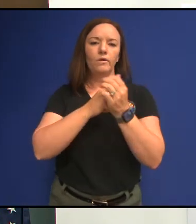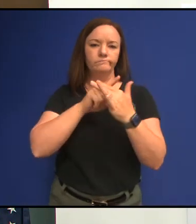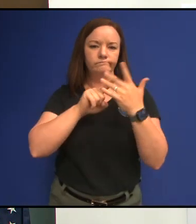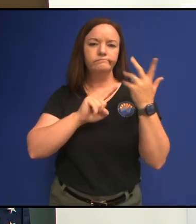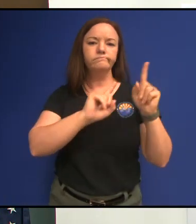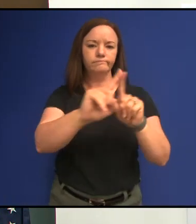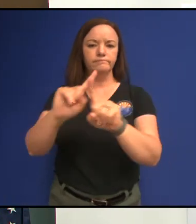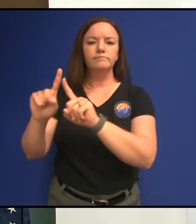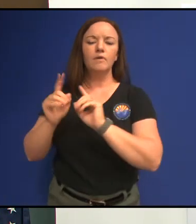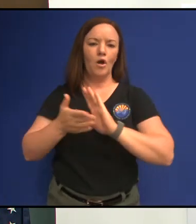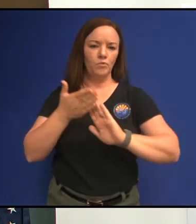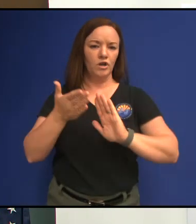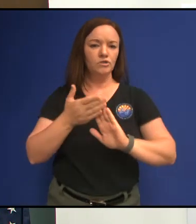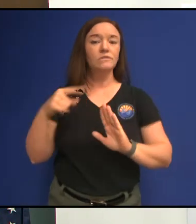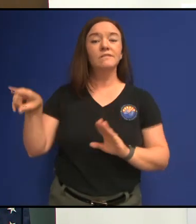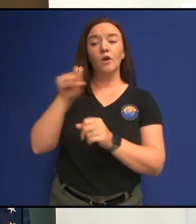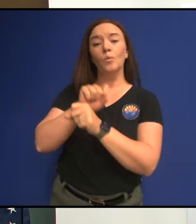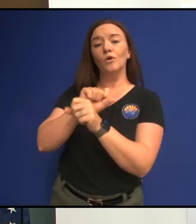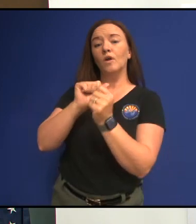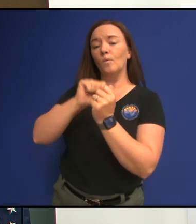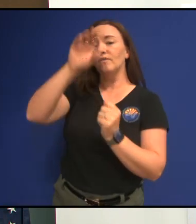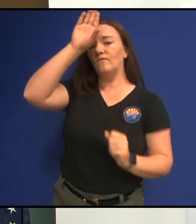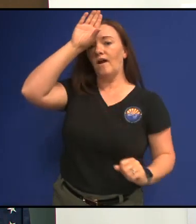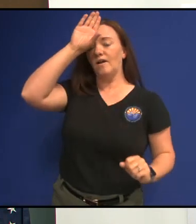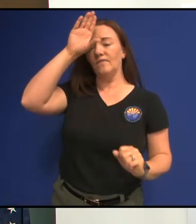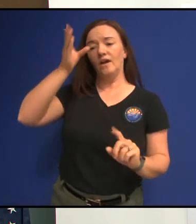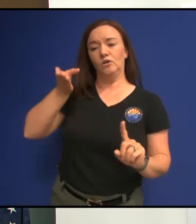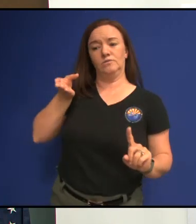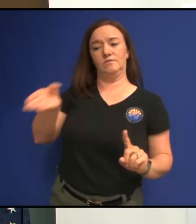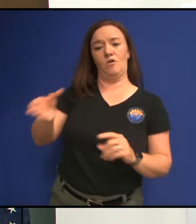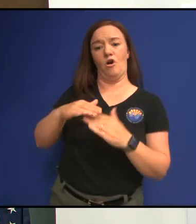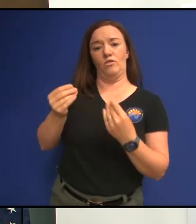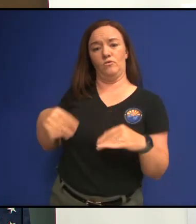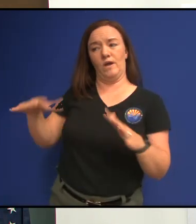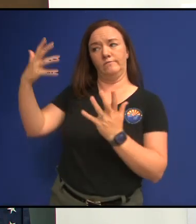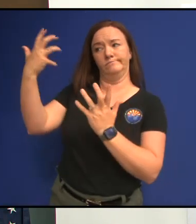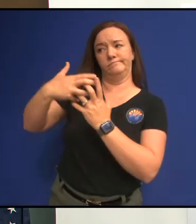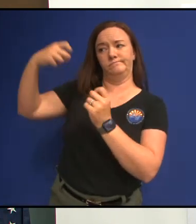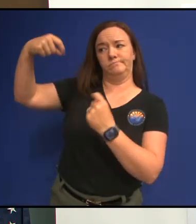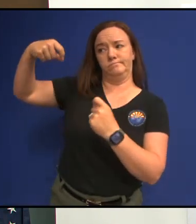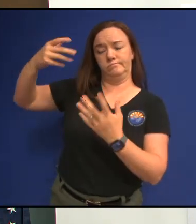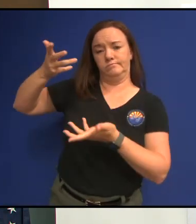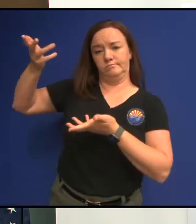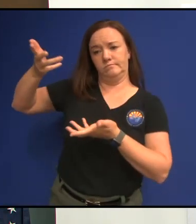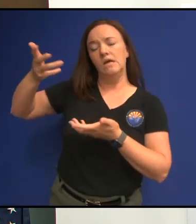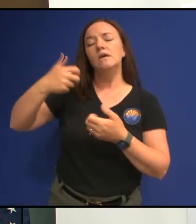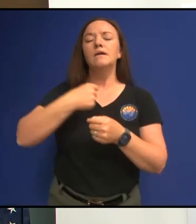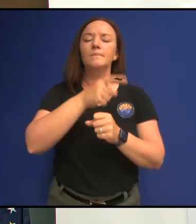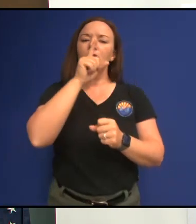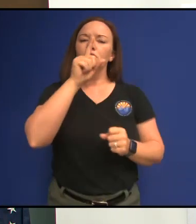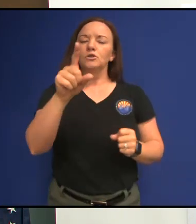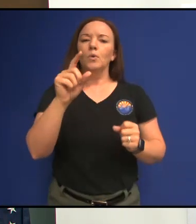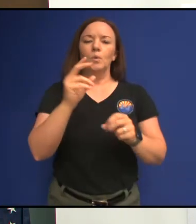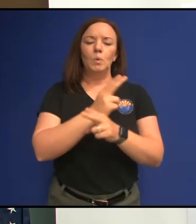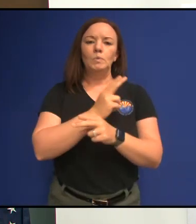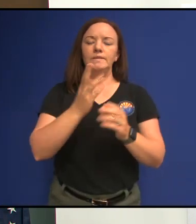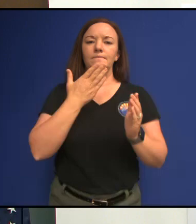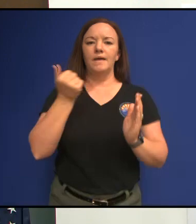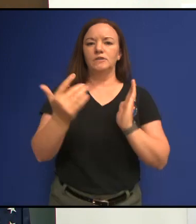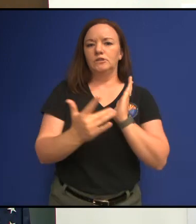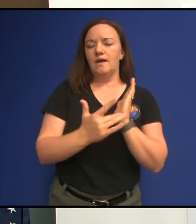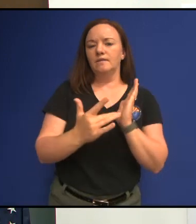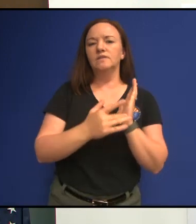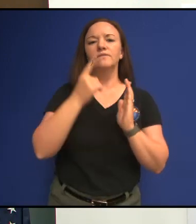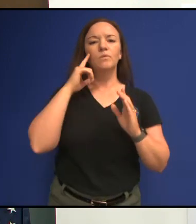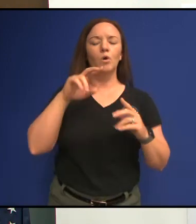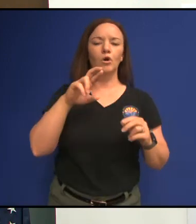with the firefighters on the ground. We just want to make sure that we're using the best tactics for the risk and exposure to everybody involved, both on the